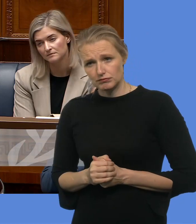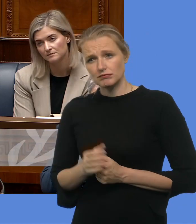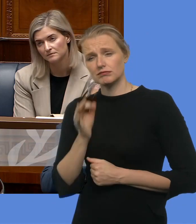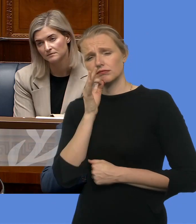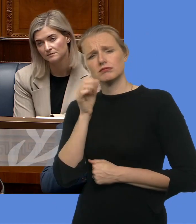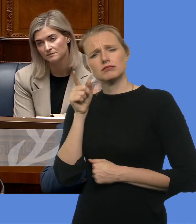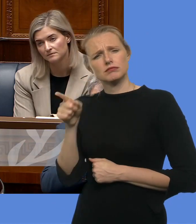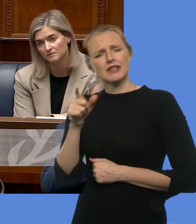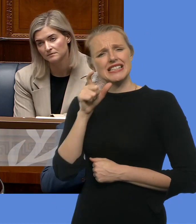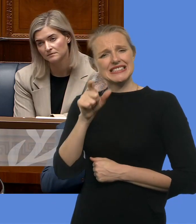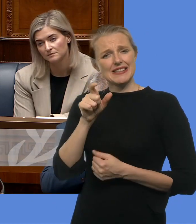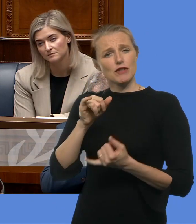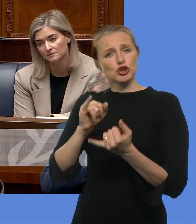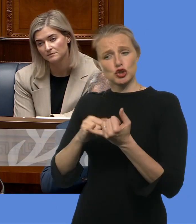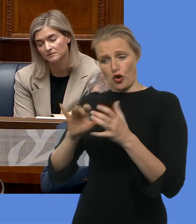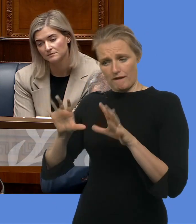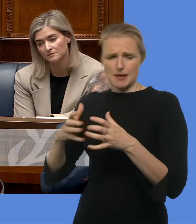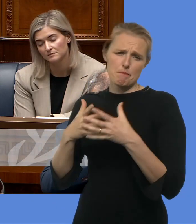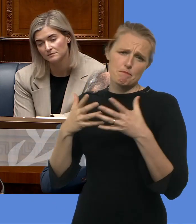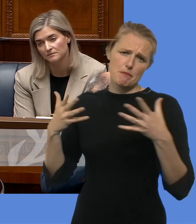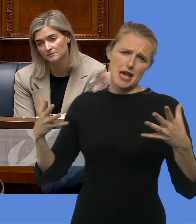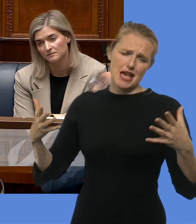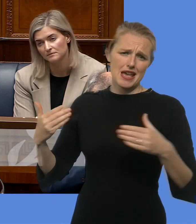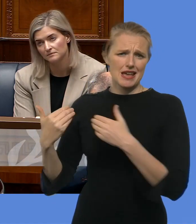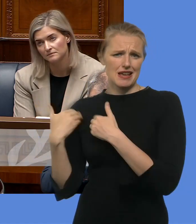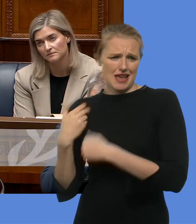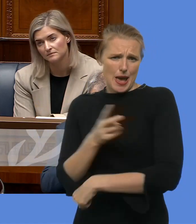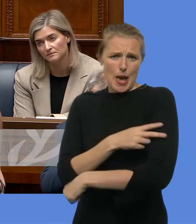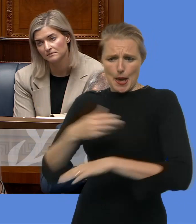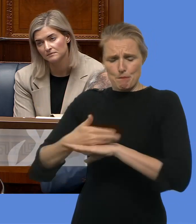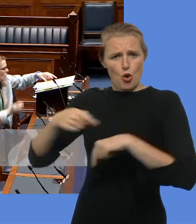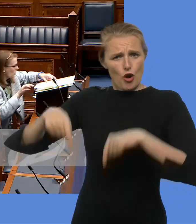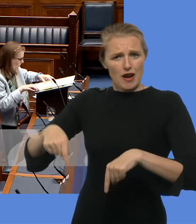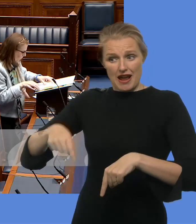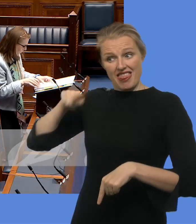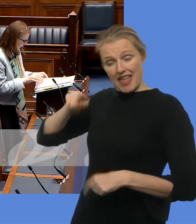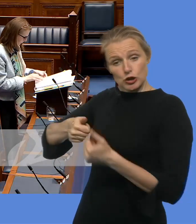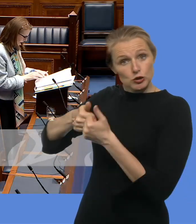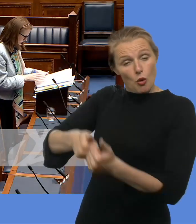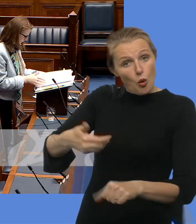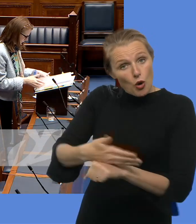civil service, as a large employer here, support working parents?